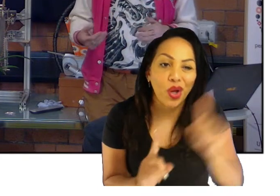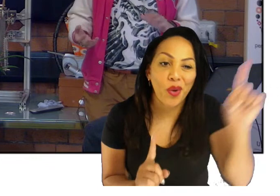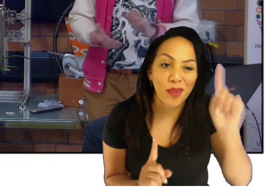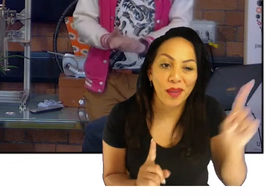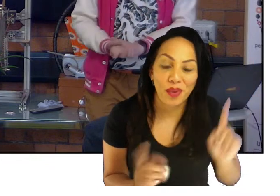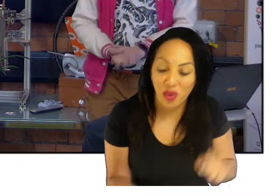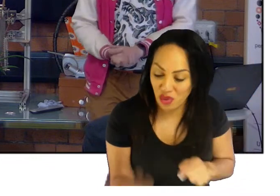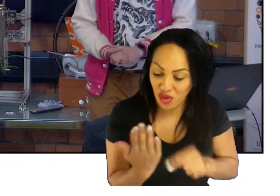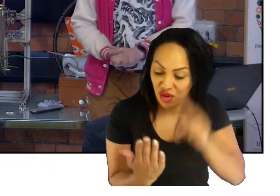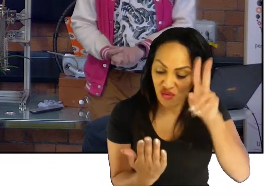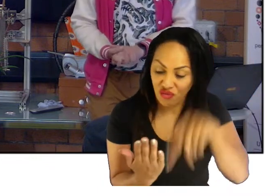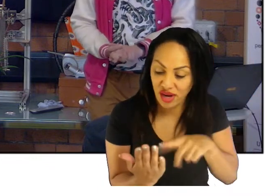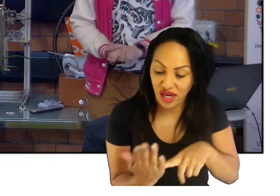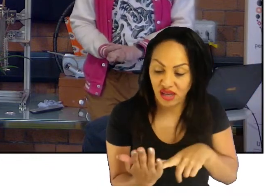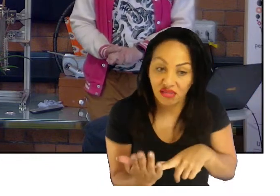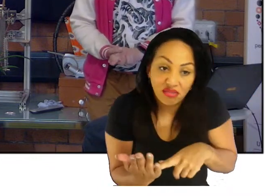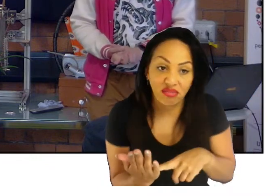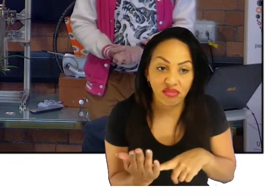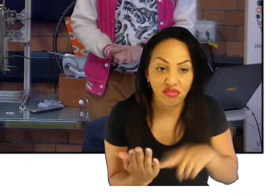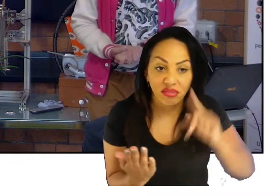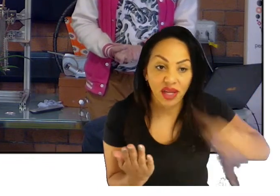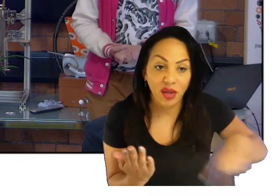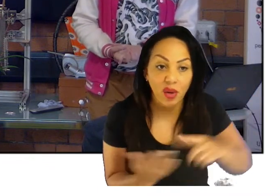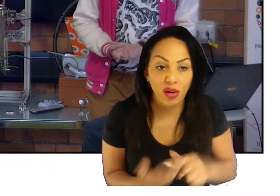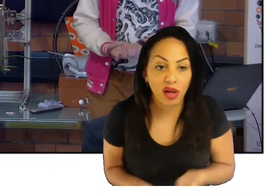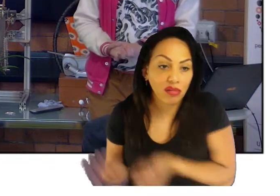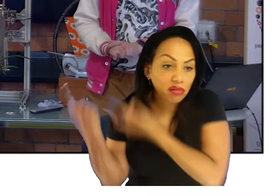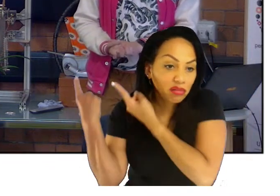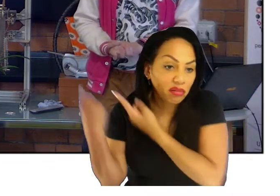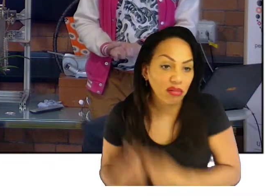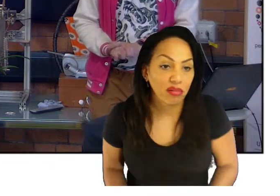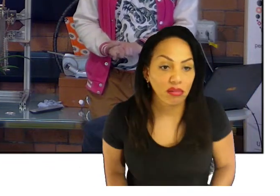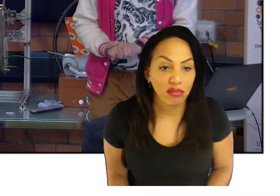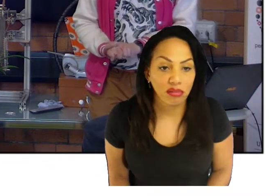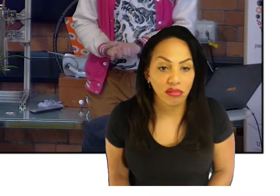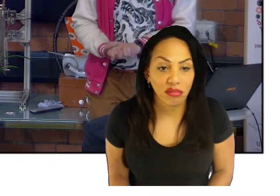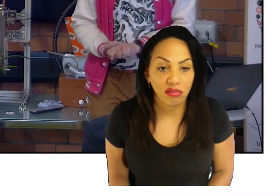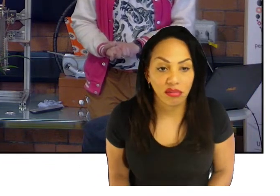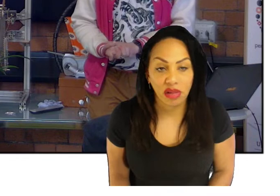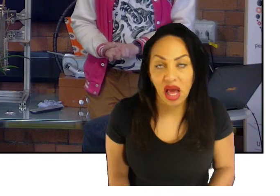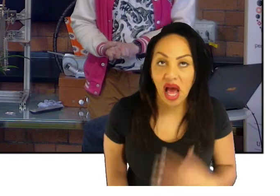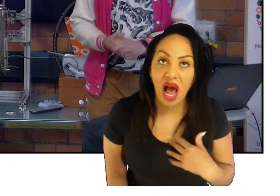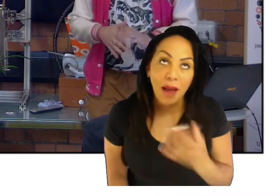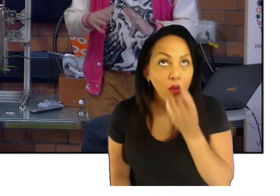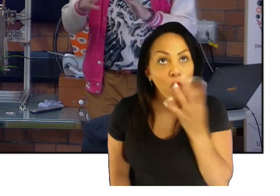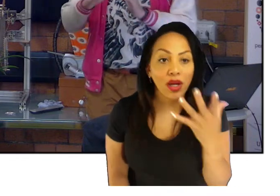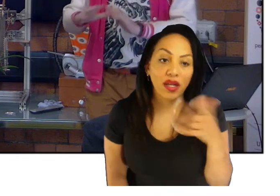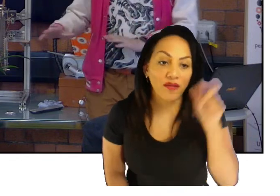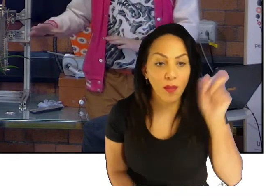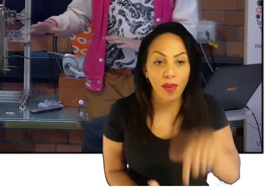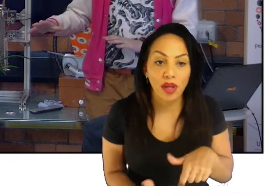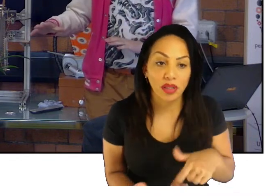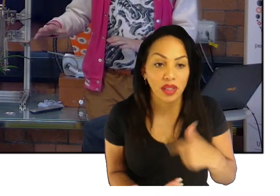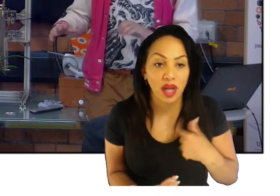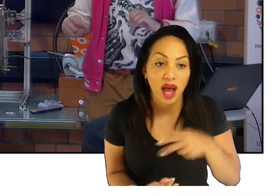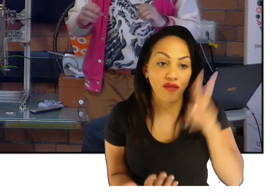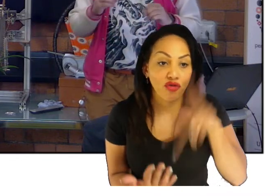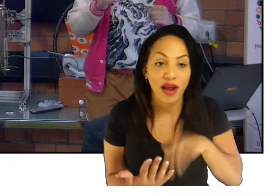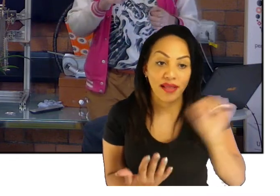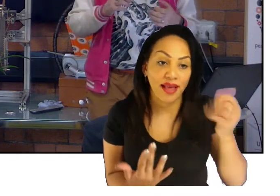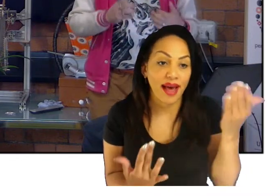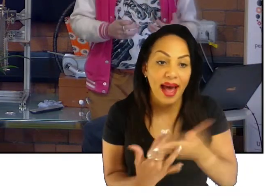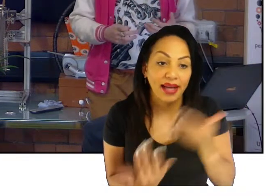themselves, I read the access statement, I've done the right thing, I'm a wonderful person, and then stop.